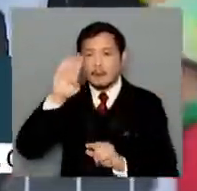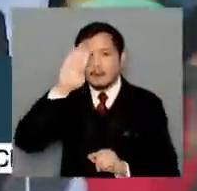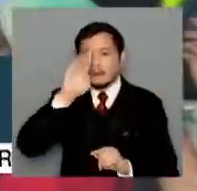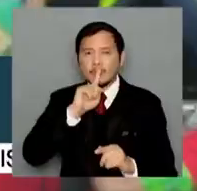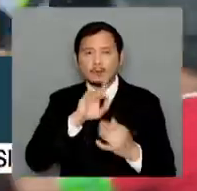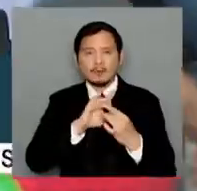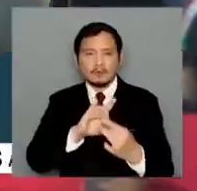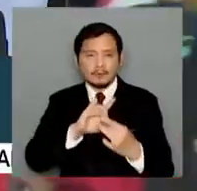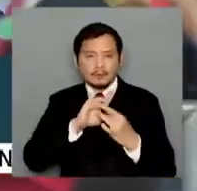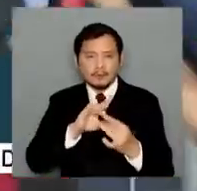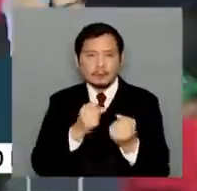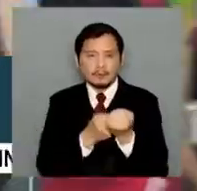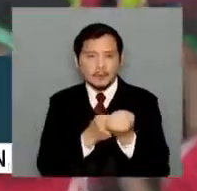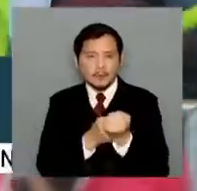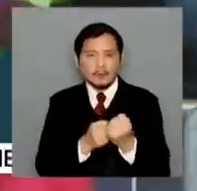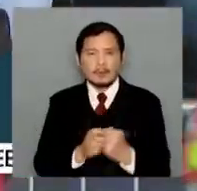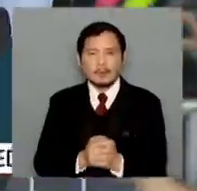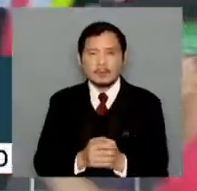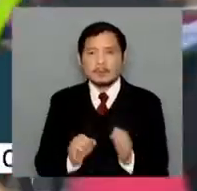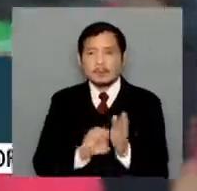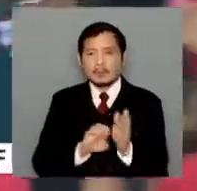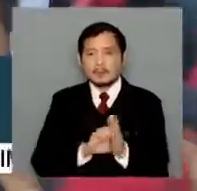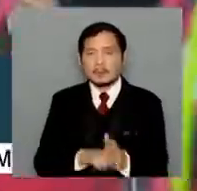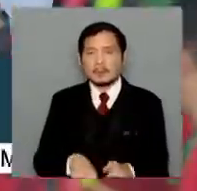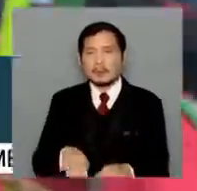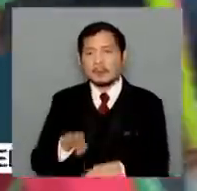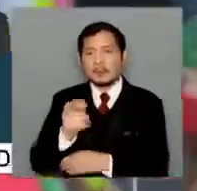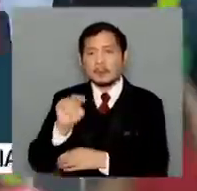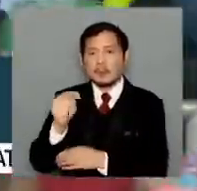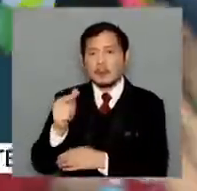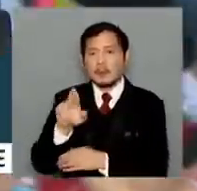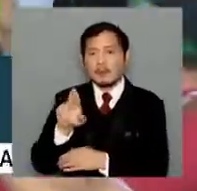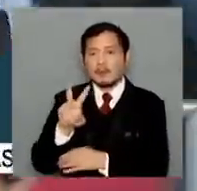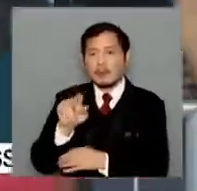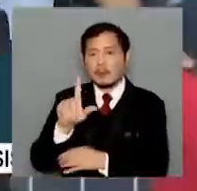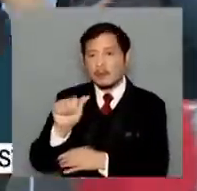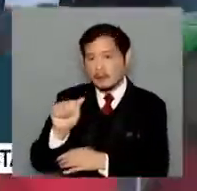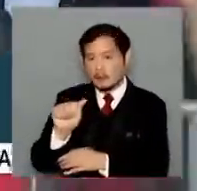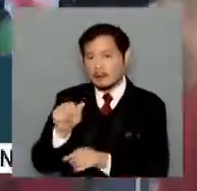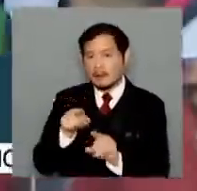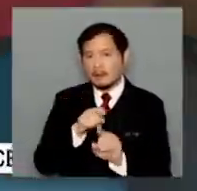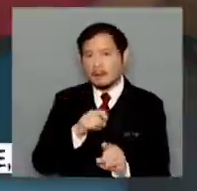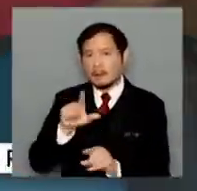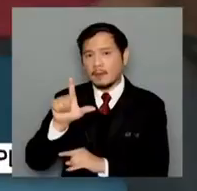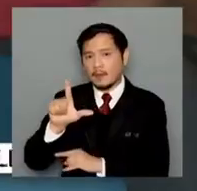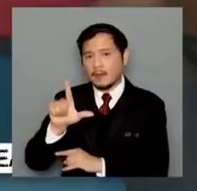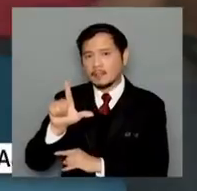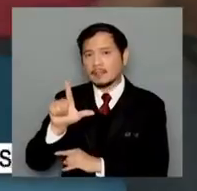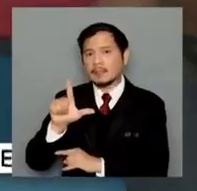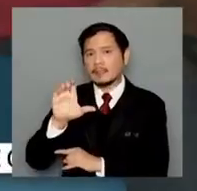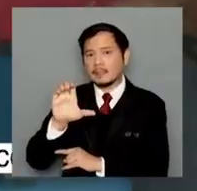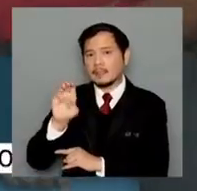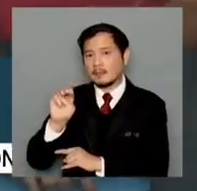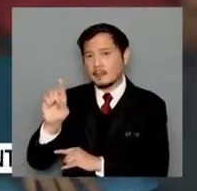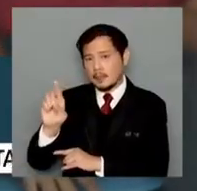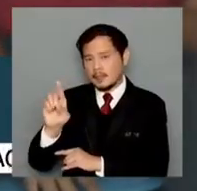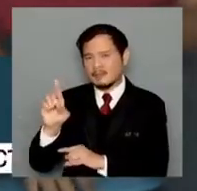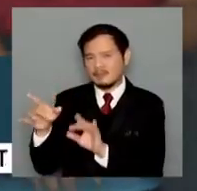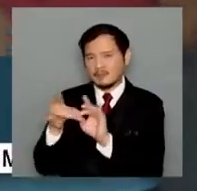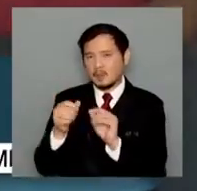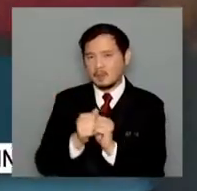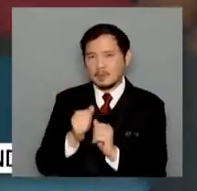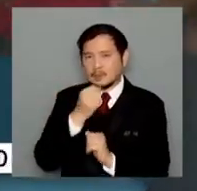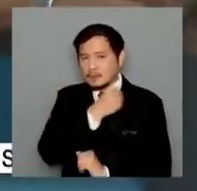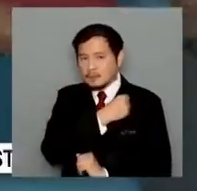these are Senator Bong Revilla Jr., who is part of Lakas CMD, the political party of Vice President-elect Sara Duterte,